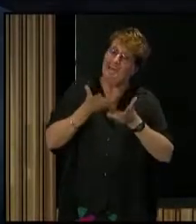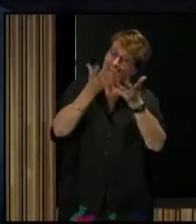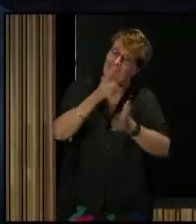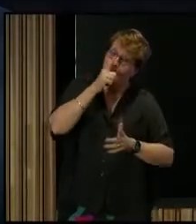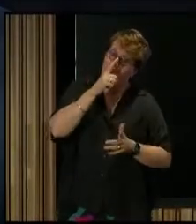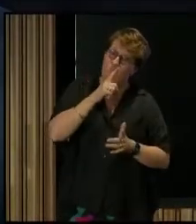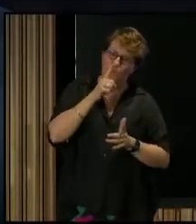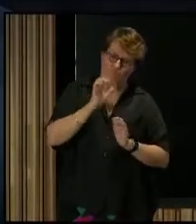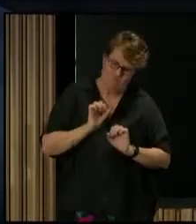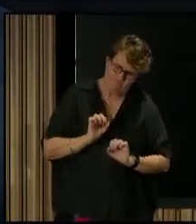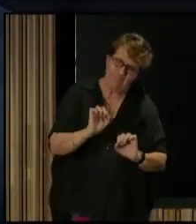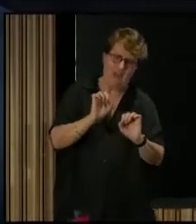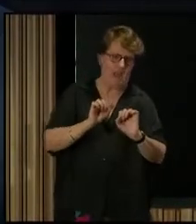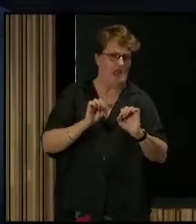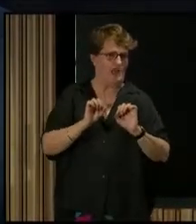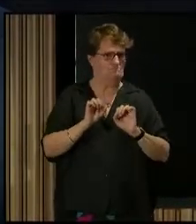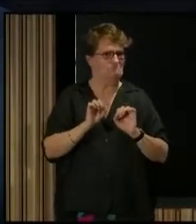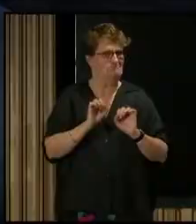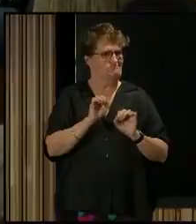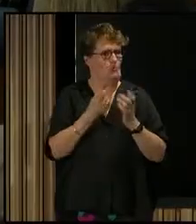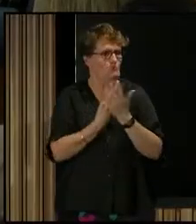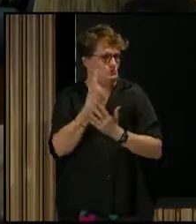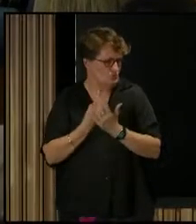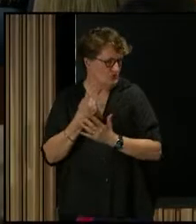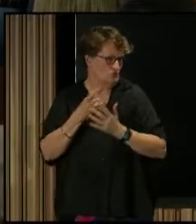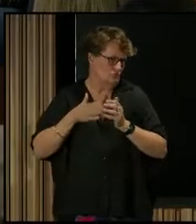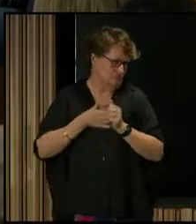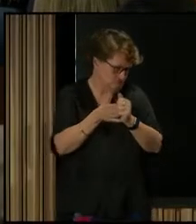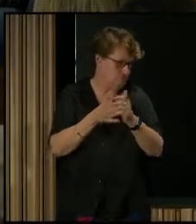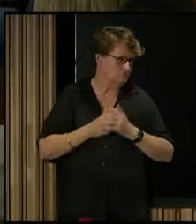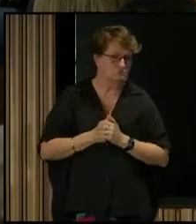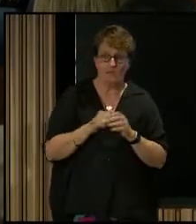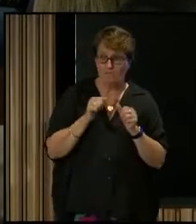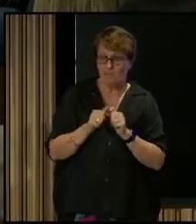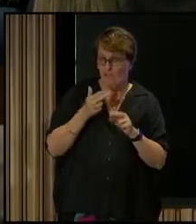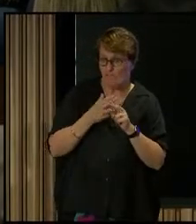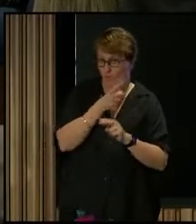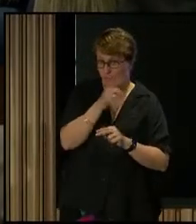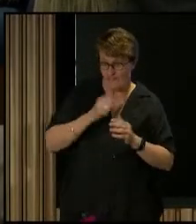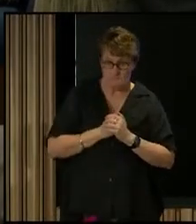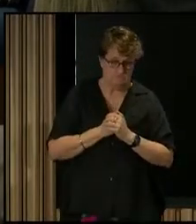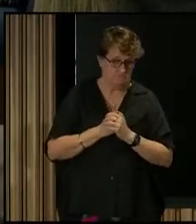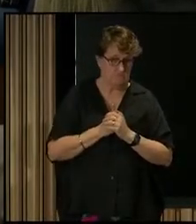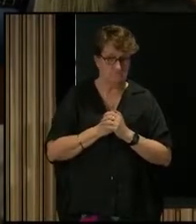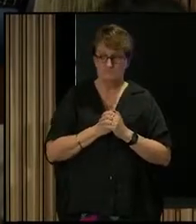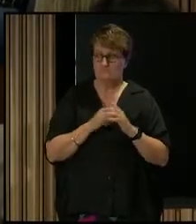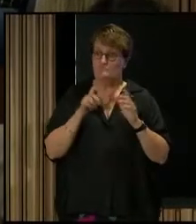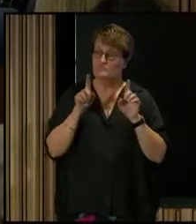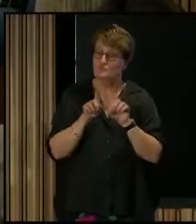richness of life and experience will bring to the team. And I think it will be all better for it. Yeah. You also talk